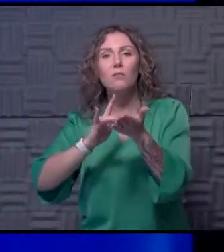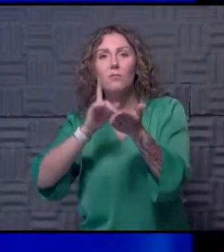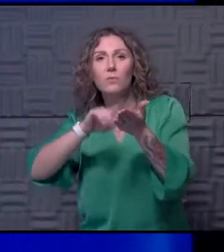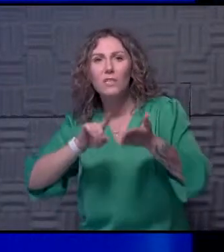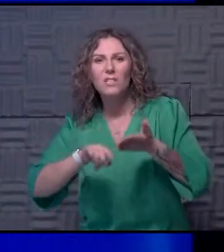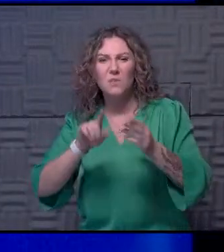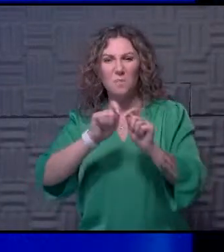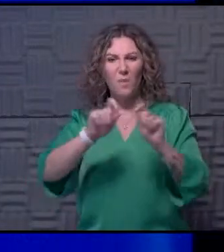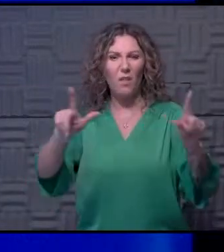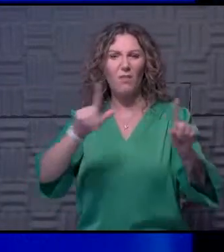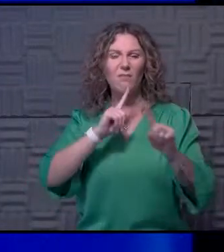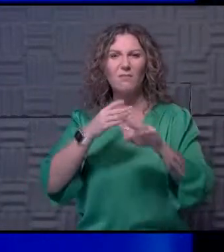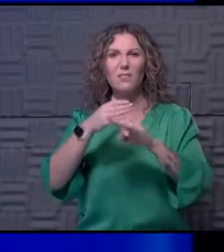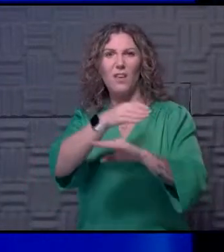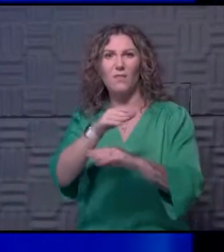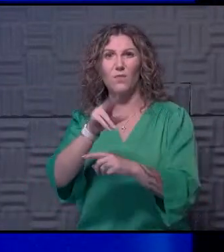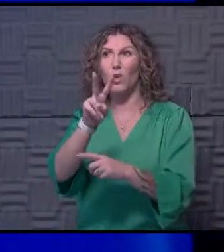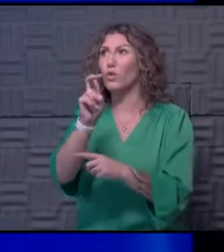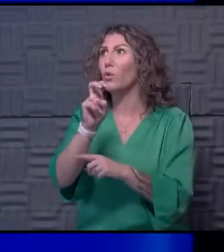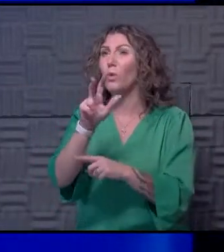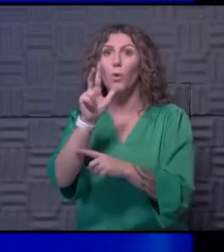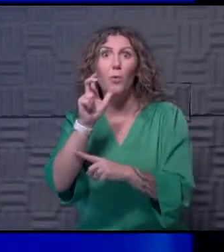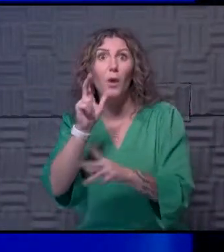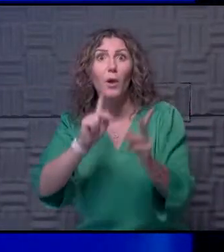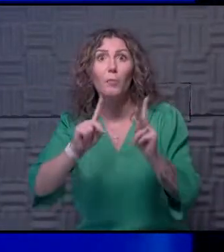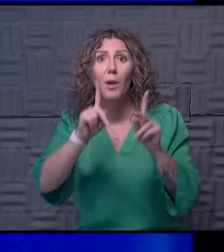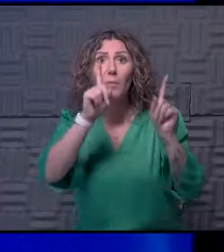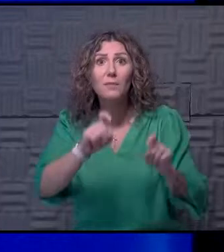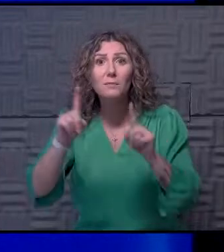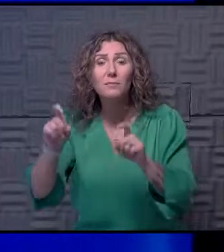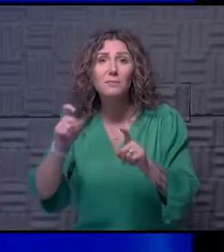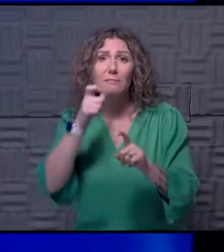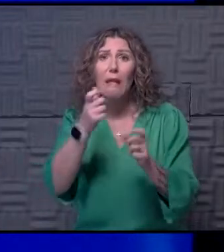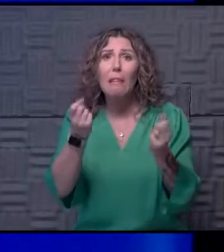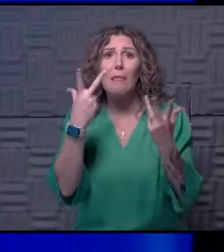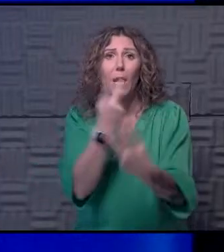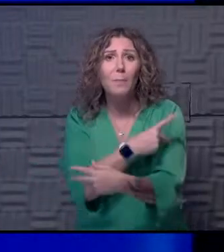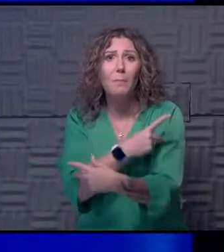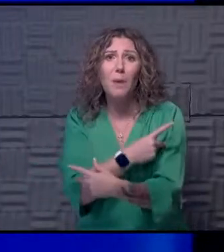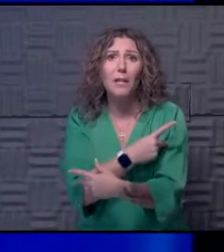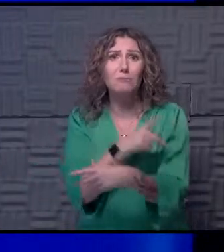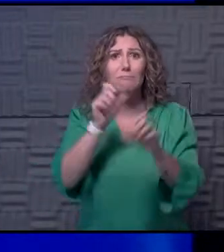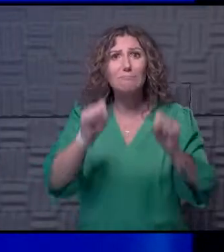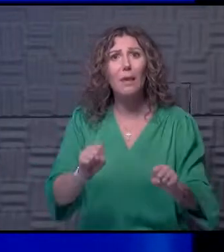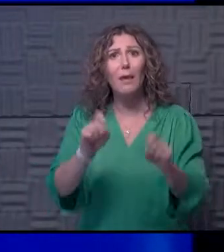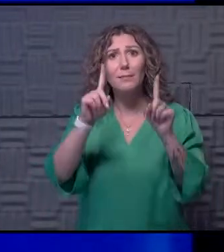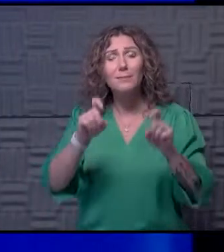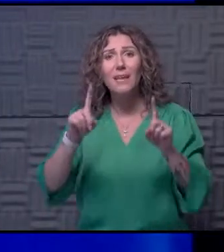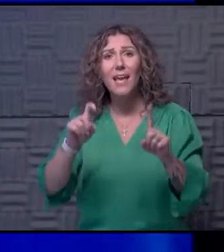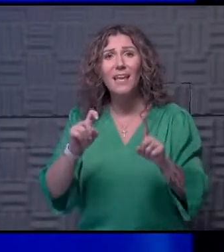those drugs after 200 or 300 people have been tested because we don't have a lot of patients to test.